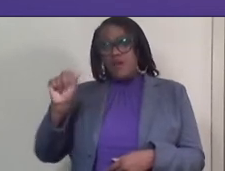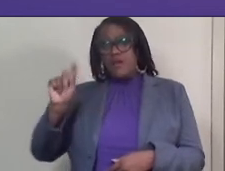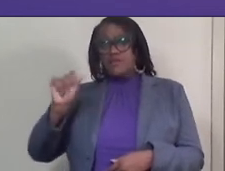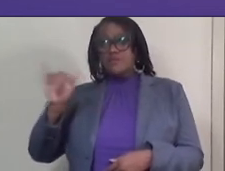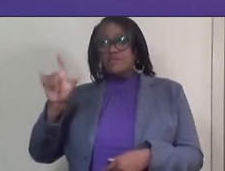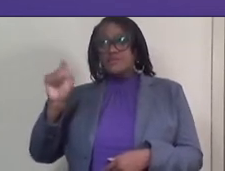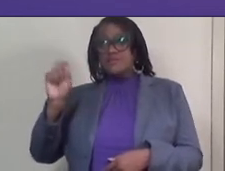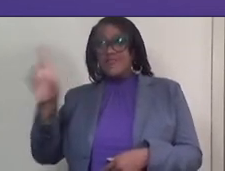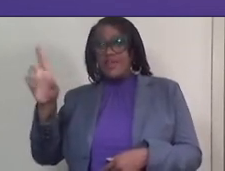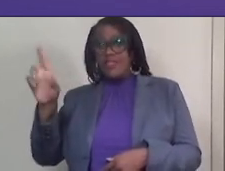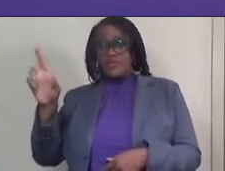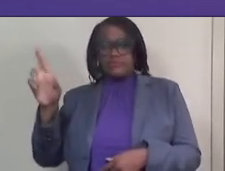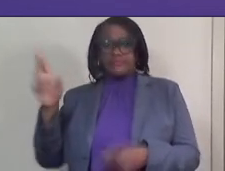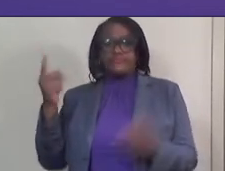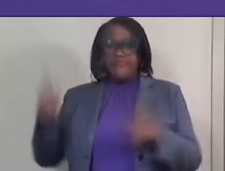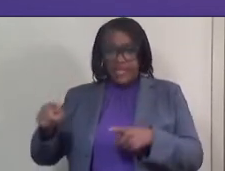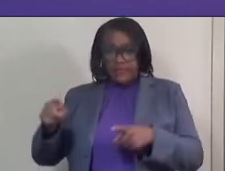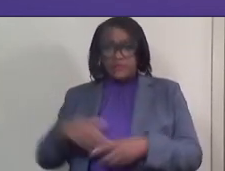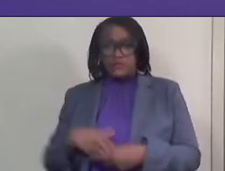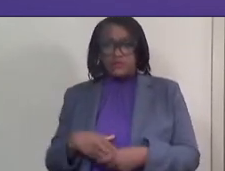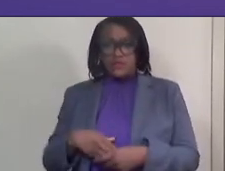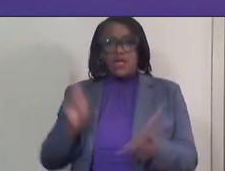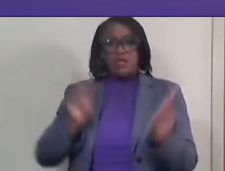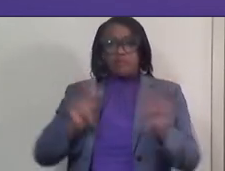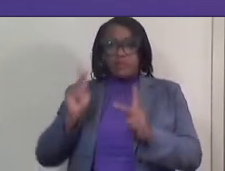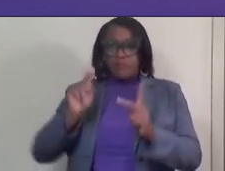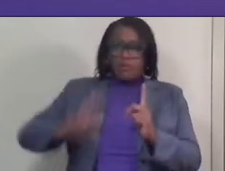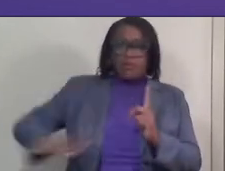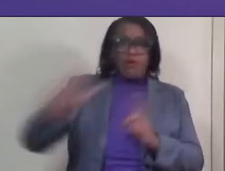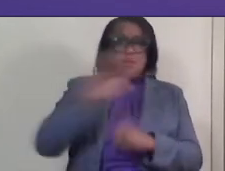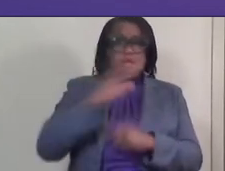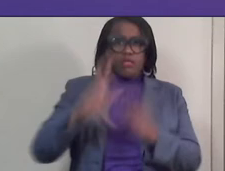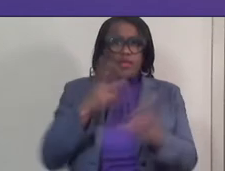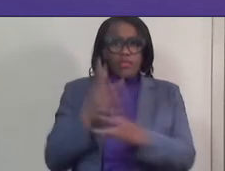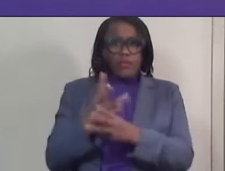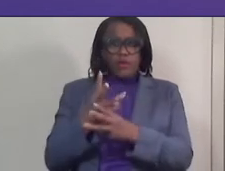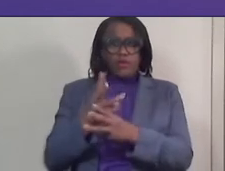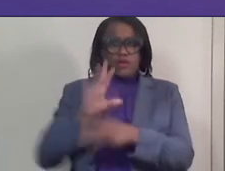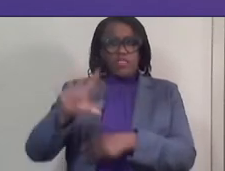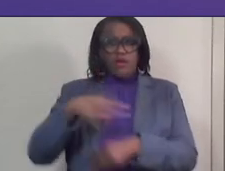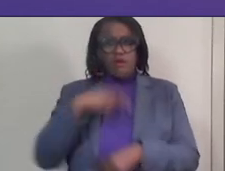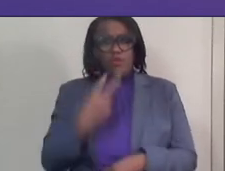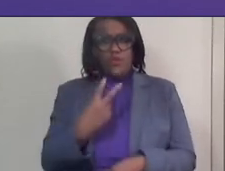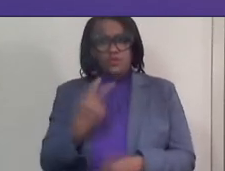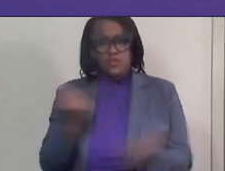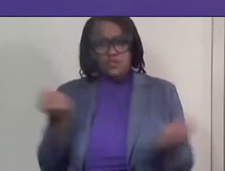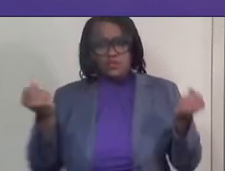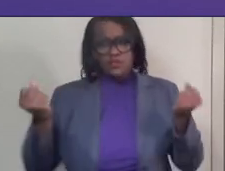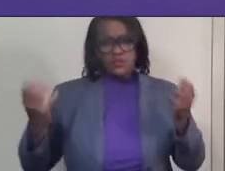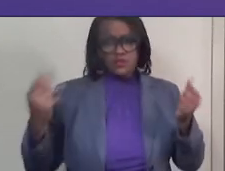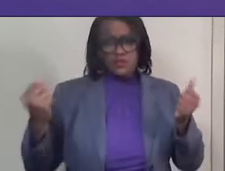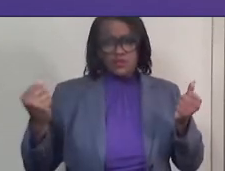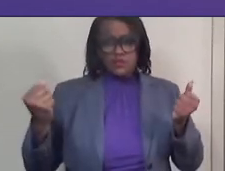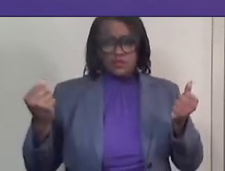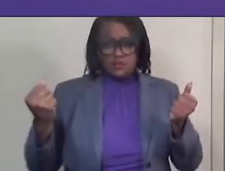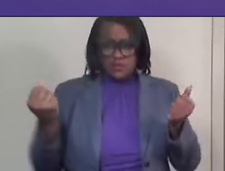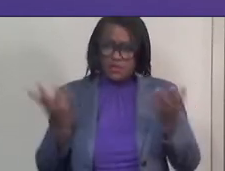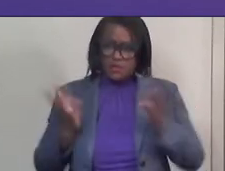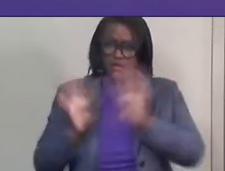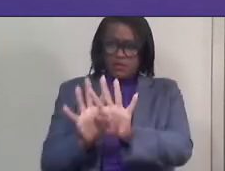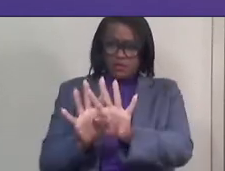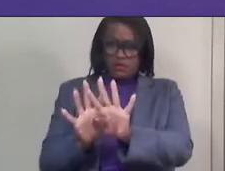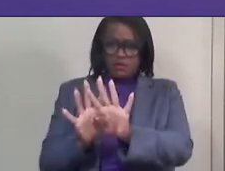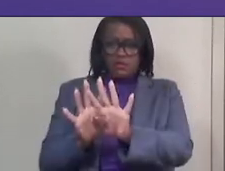people all around the world were bringing their voices to this tragedy, and the tragedy that's